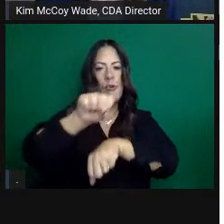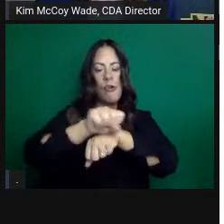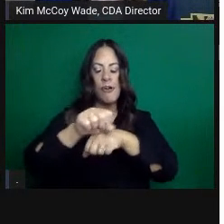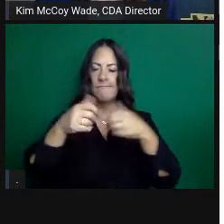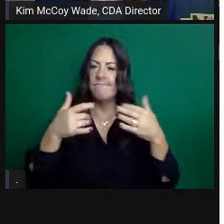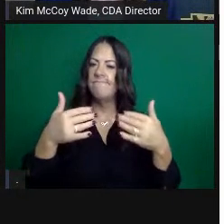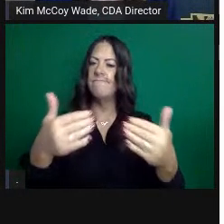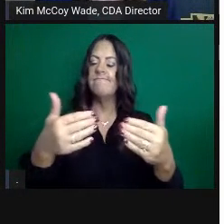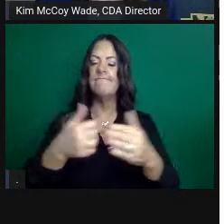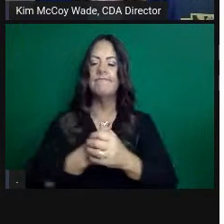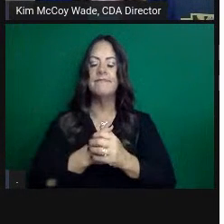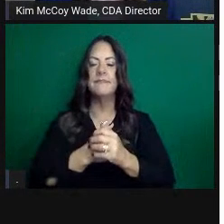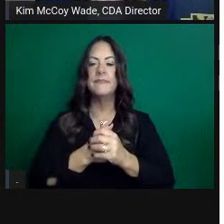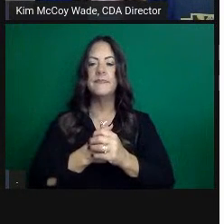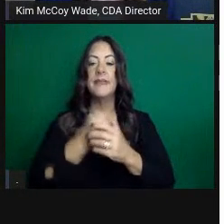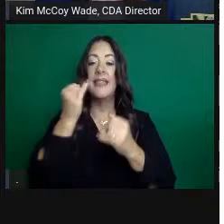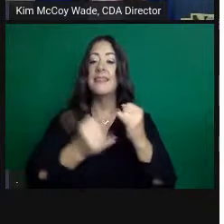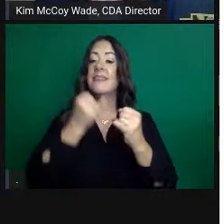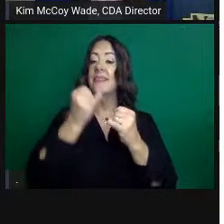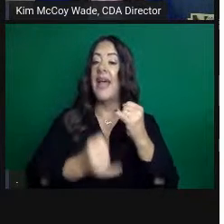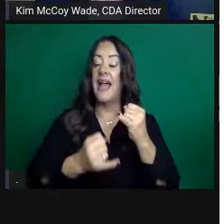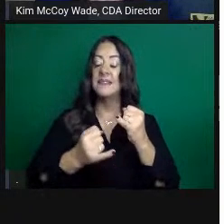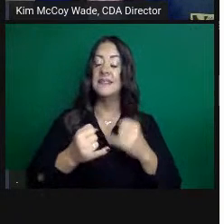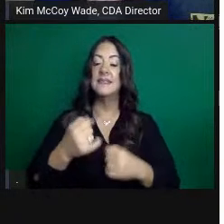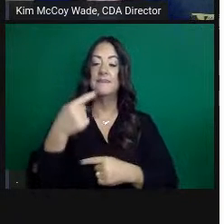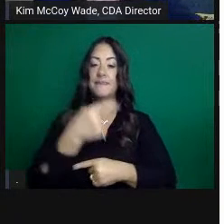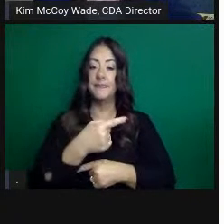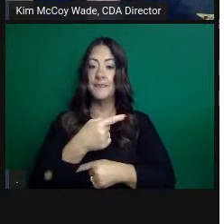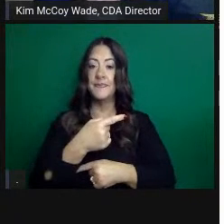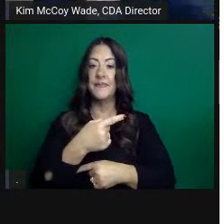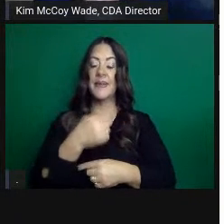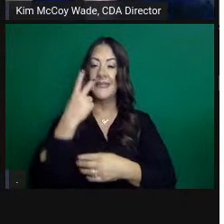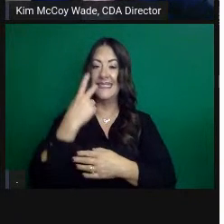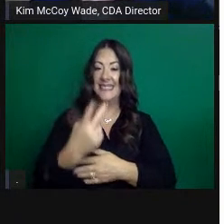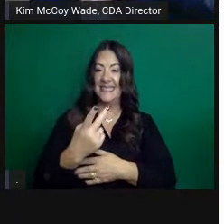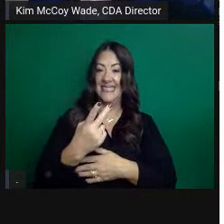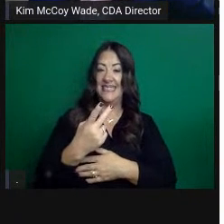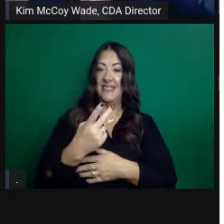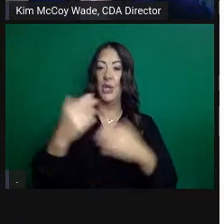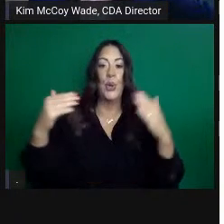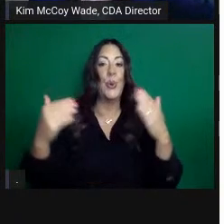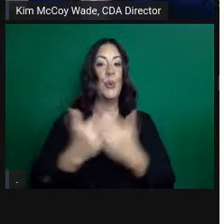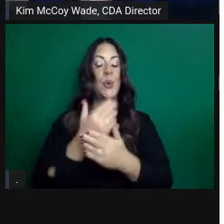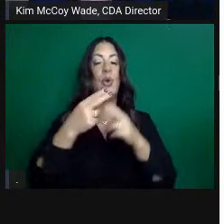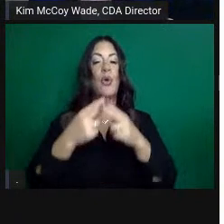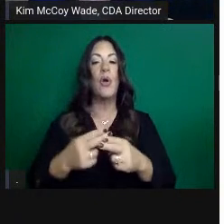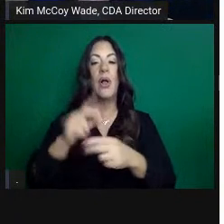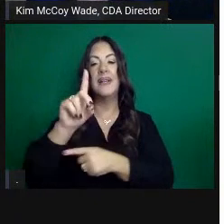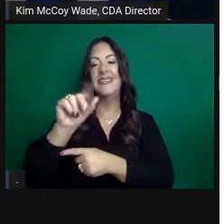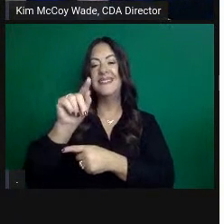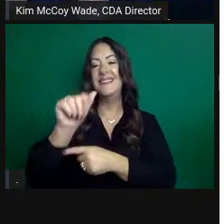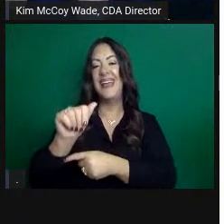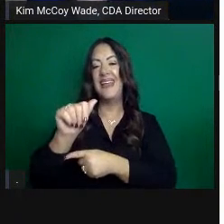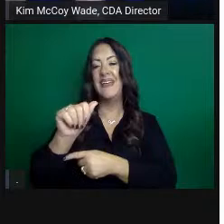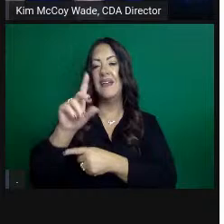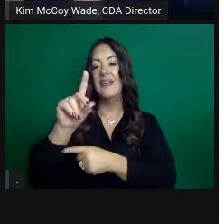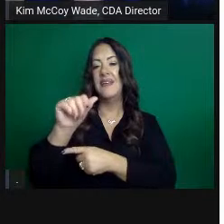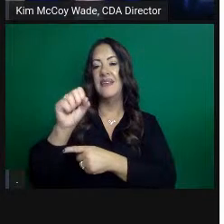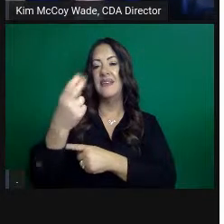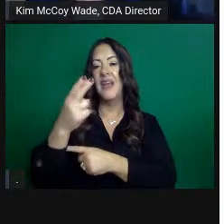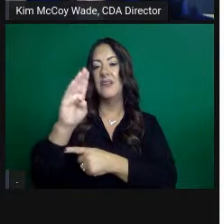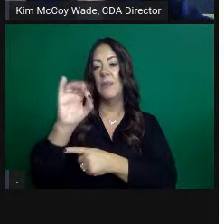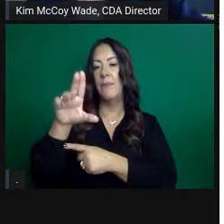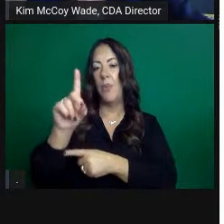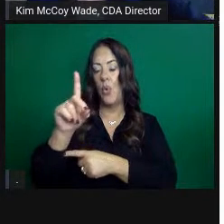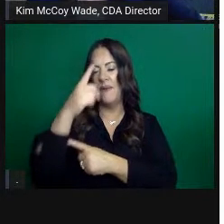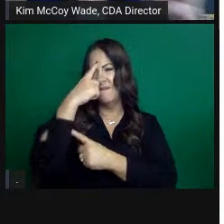lastly, another equally important part on the next slide of this effort is the brand new data dashboard for aging, built out by our partners